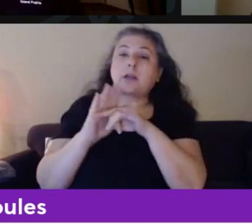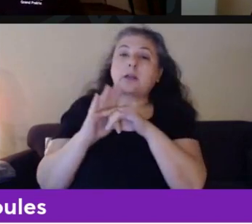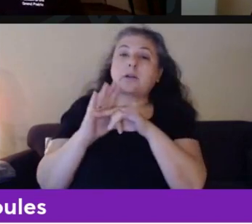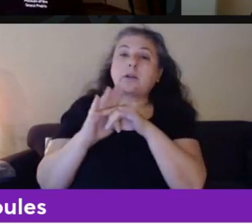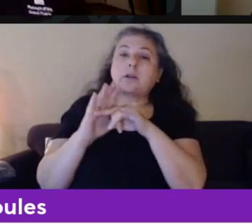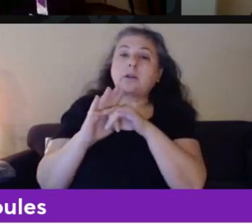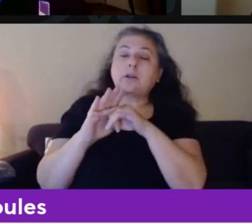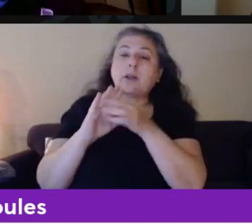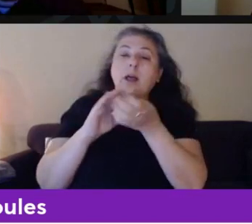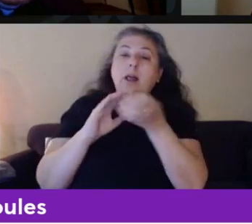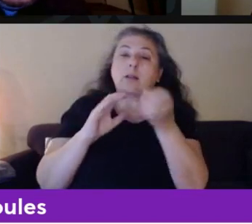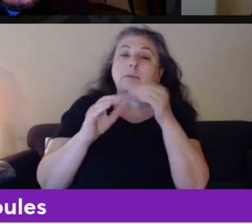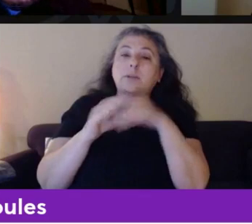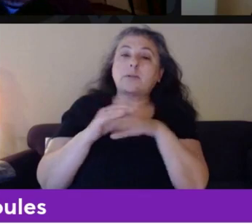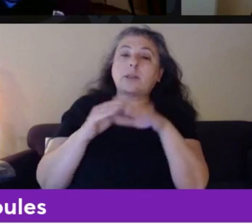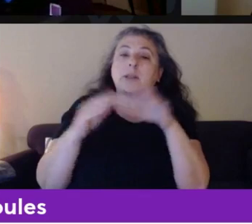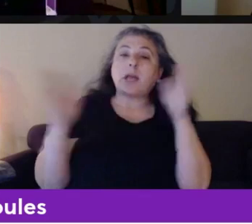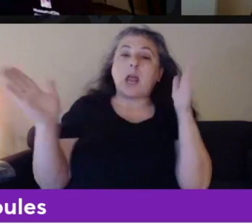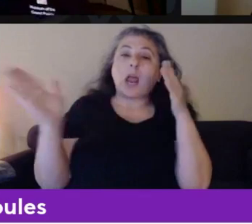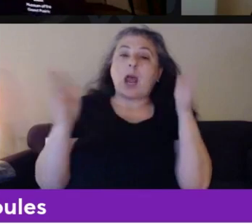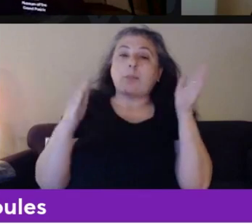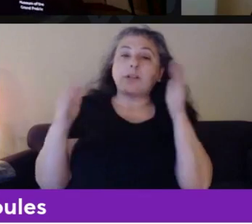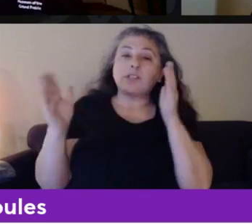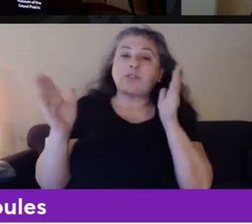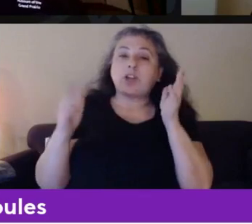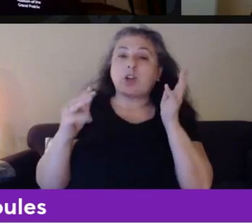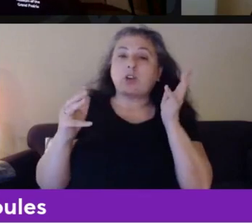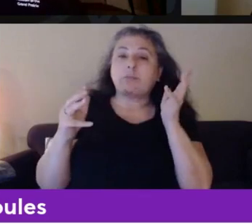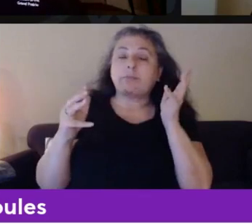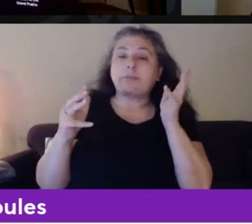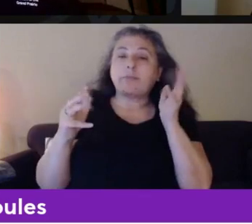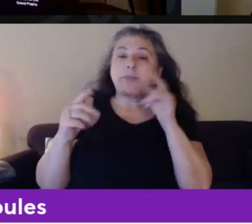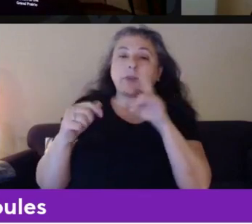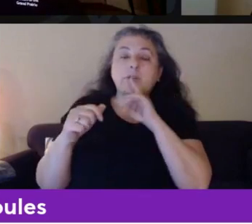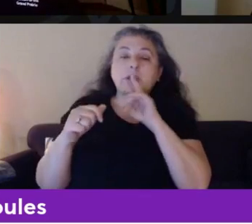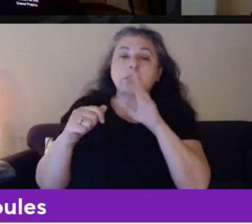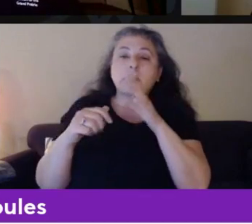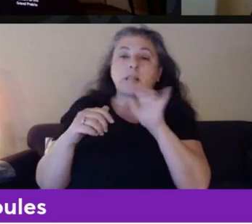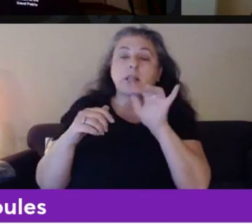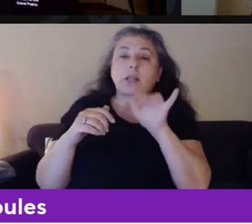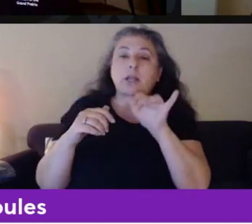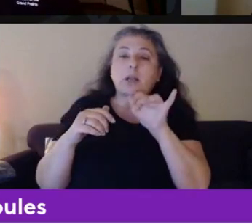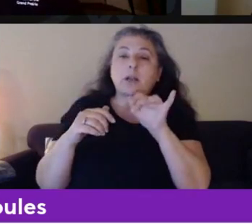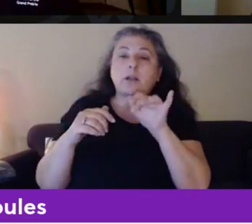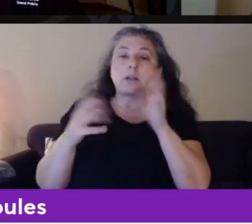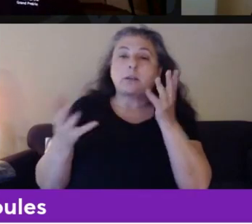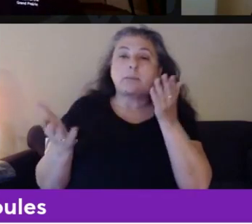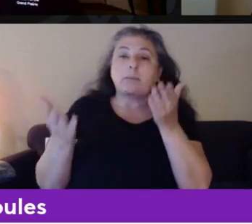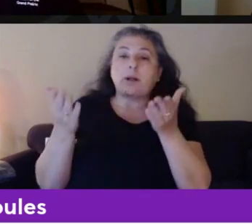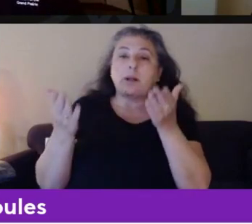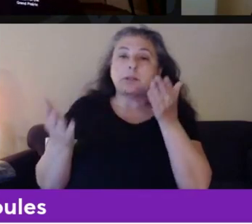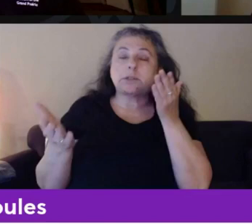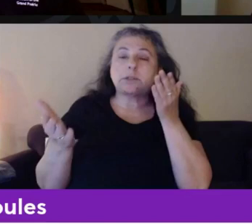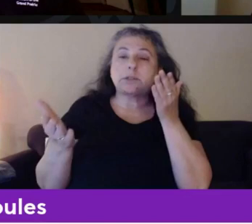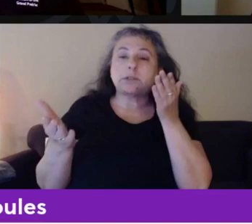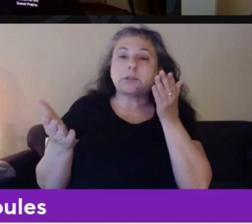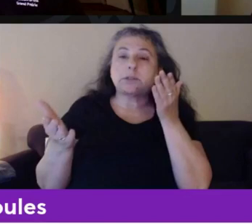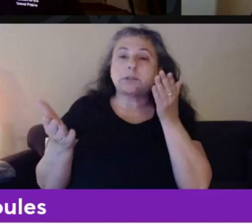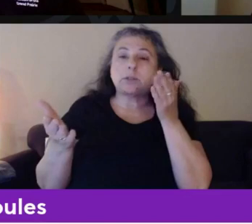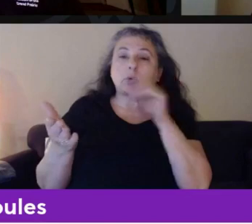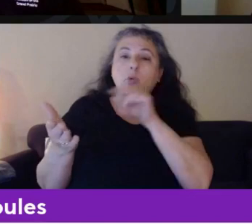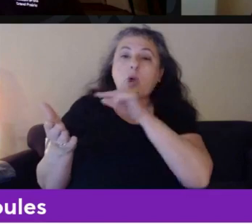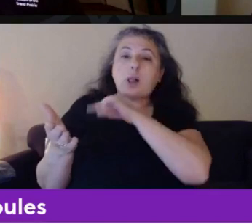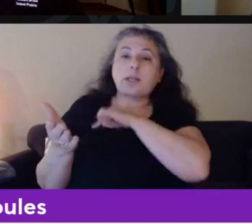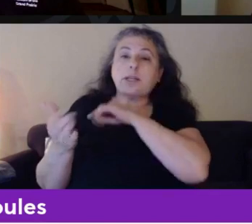negative elements within the atmosphere. And so there is that whole balance quality